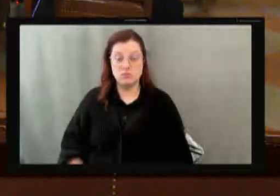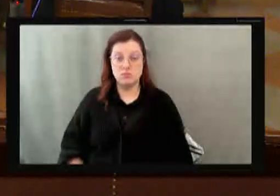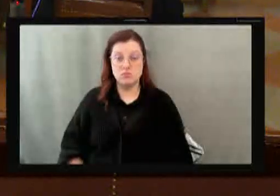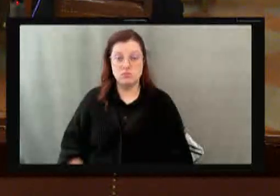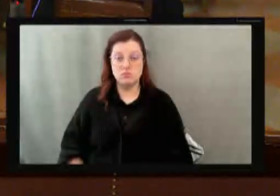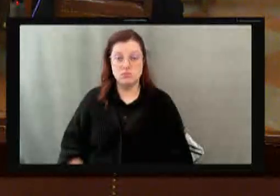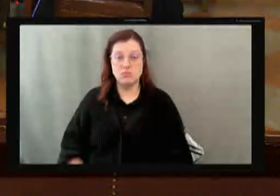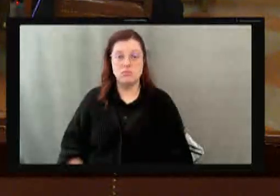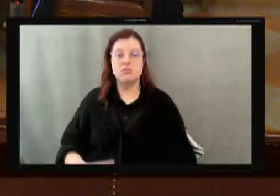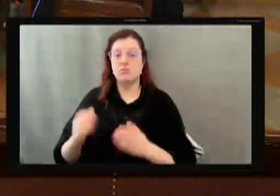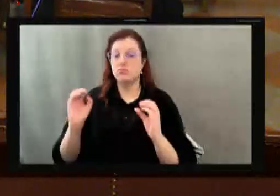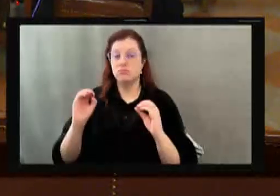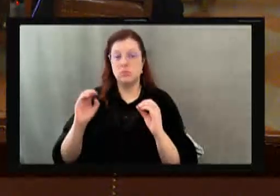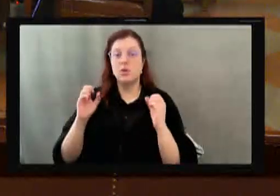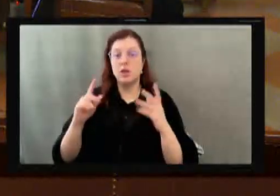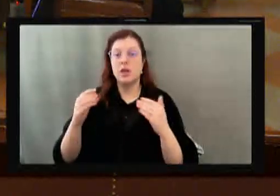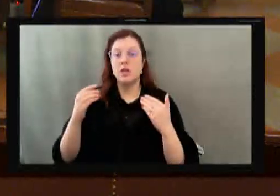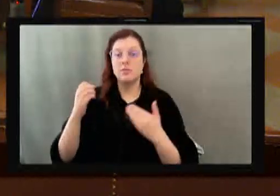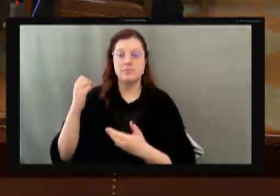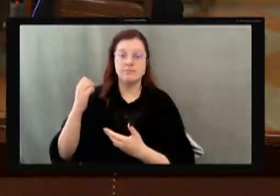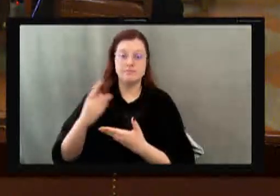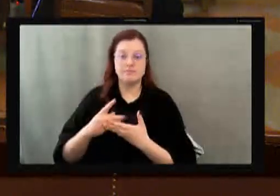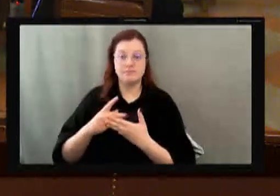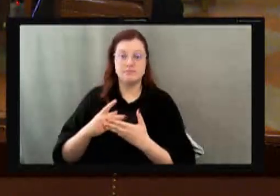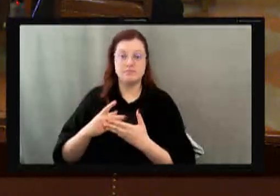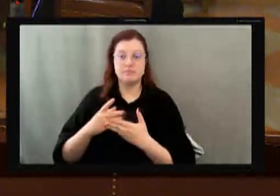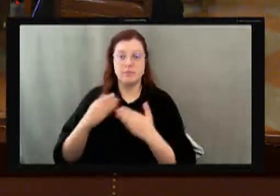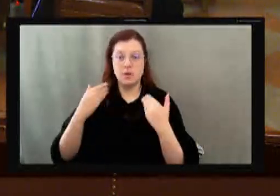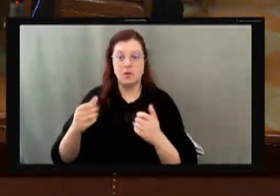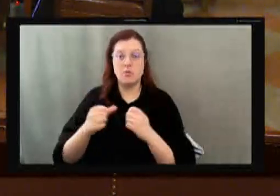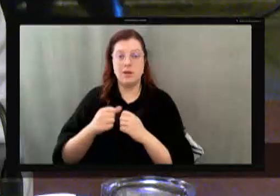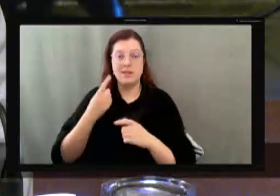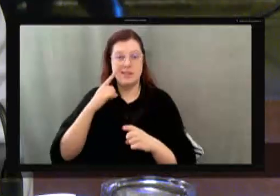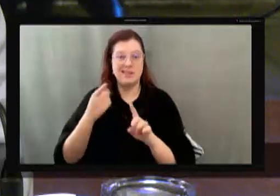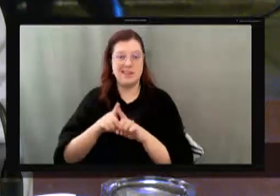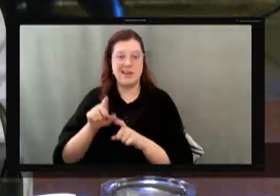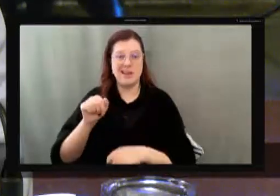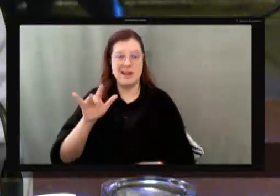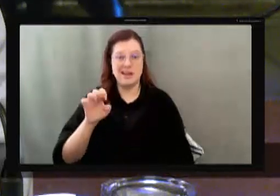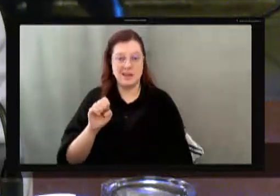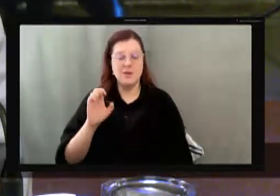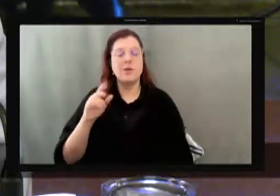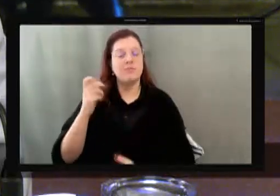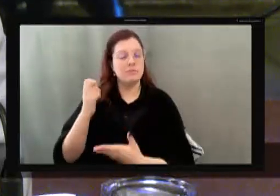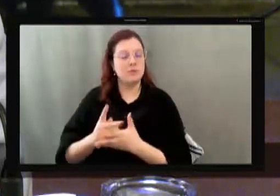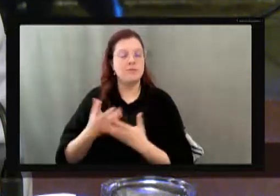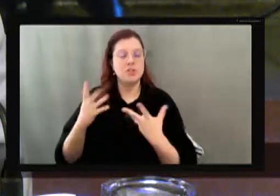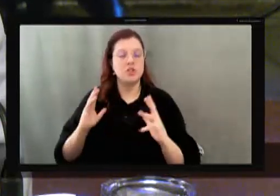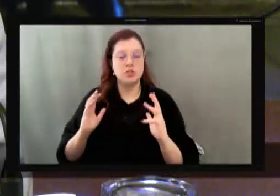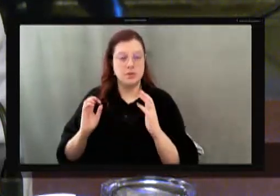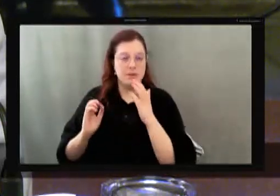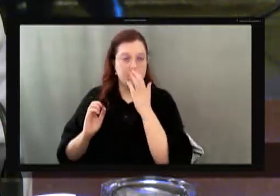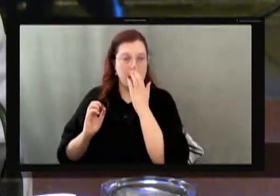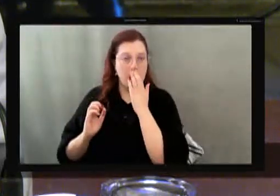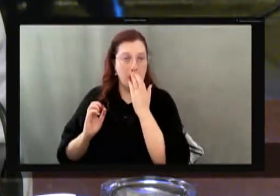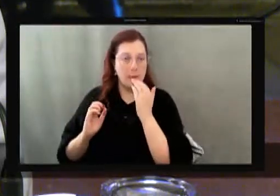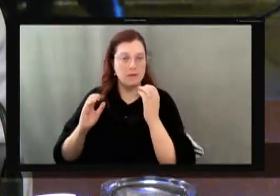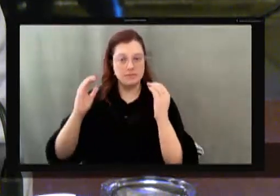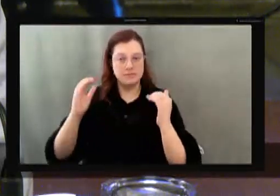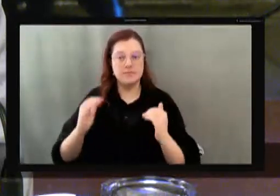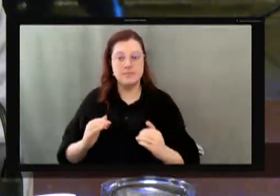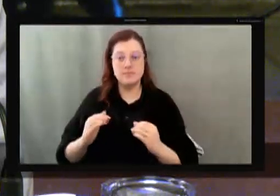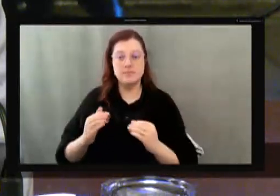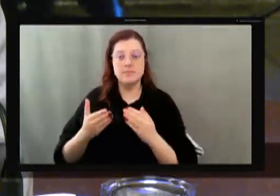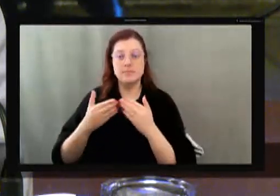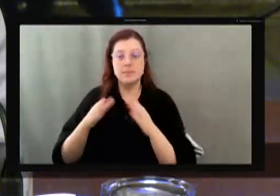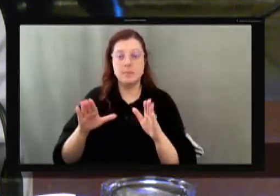Seeing none, all those in favor of P cards, please indicate by saying aye. Aye. Aye. P cards are approved. That moves us on to Public Works and